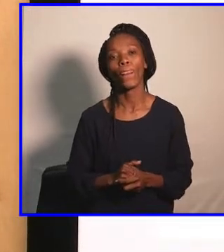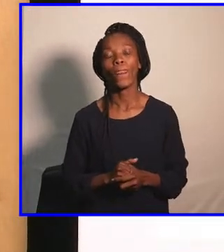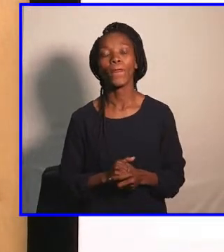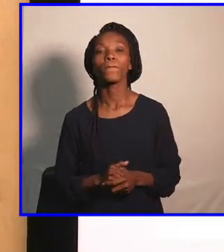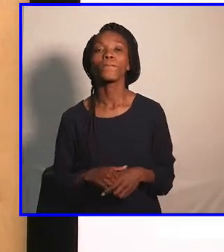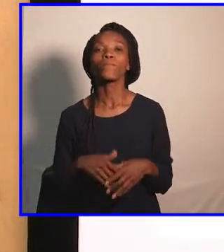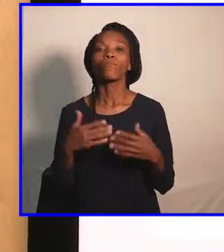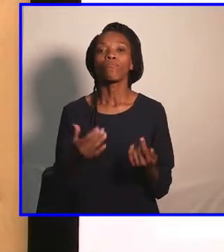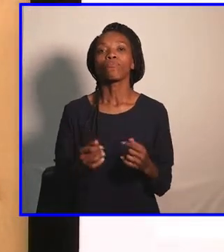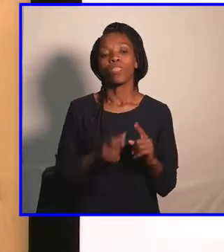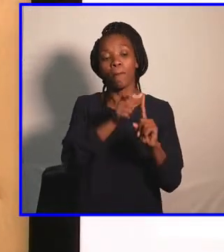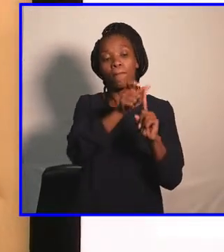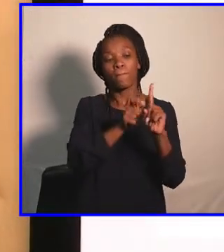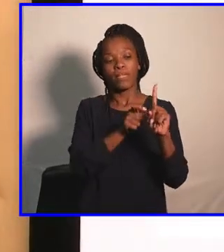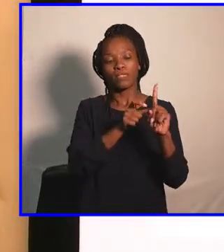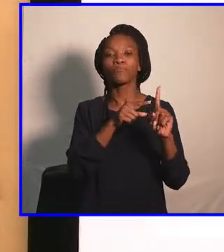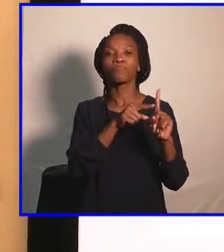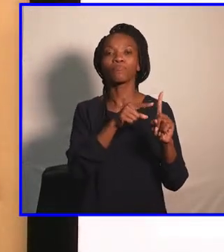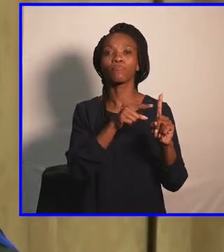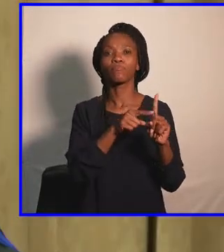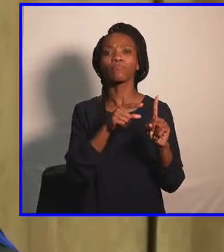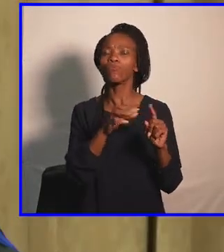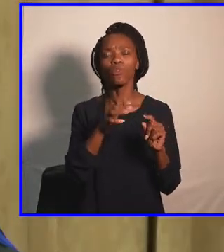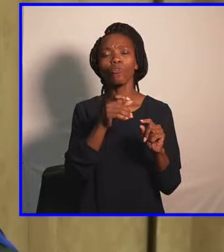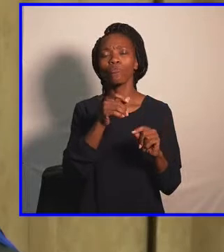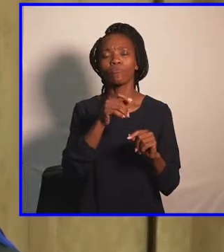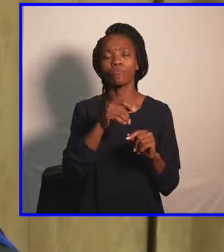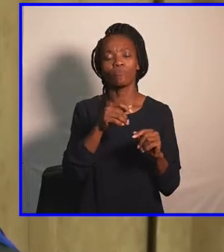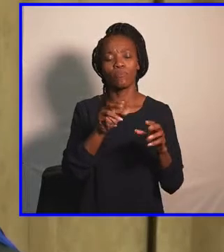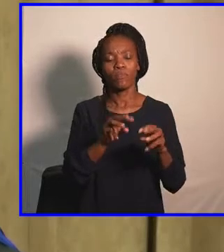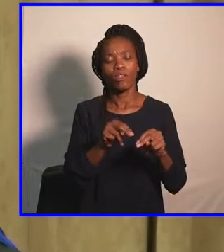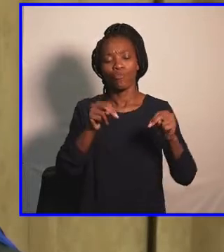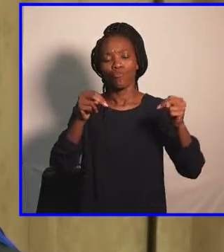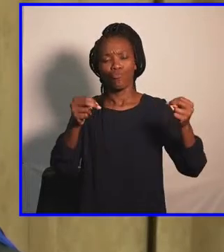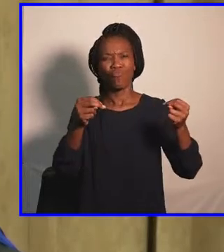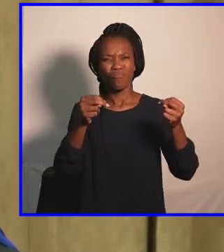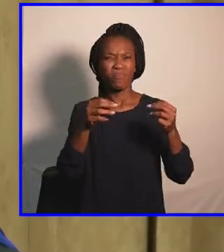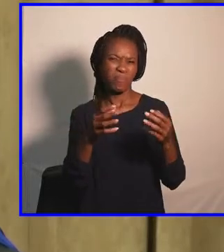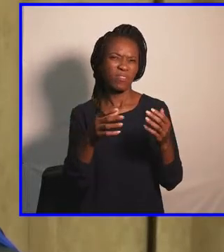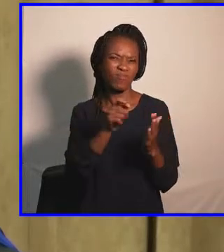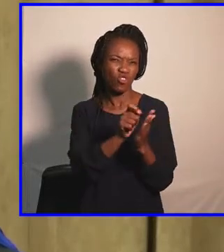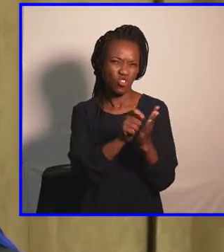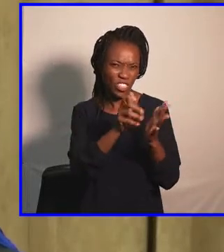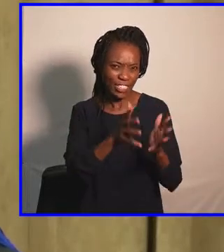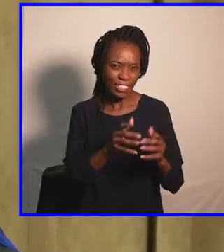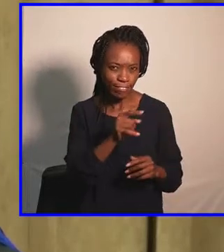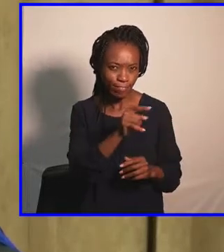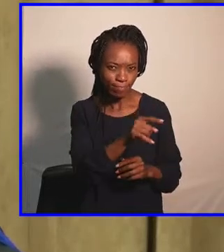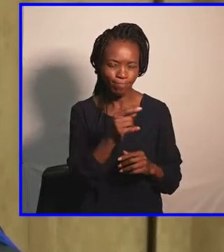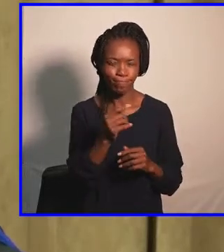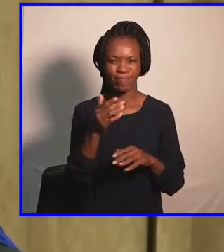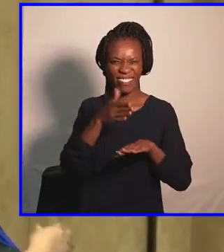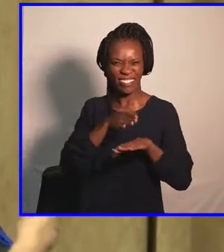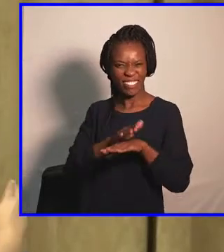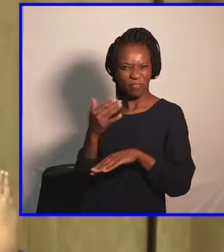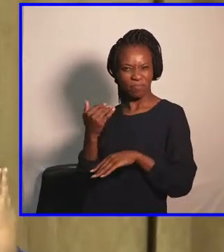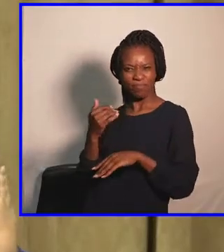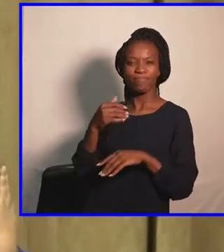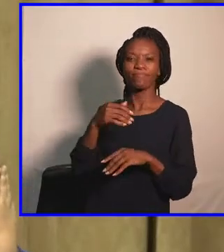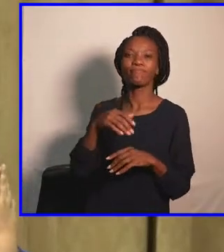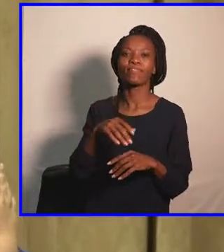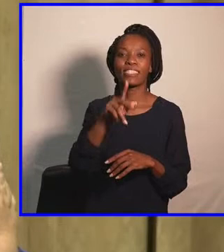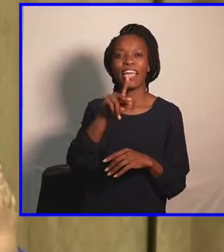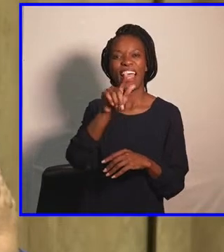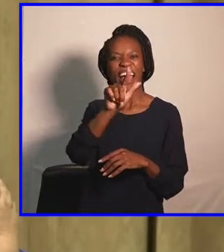In the words of the celebrated newspaper journalist, the late Agri-Cluster, the employees